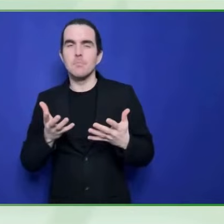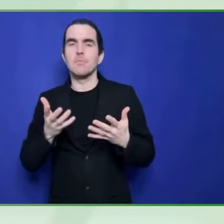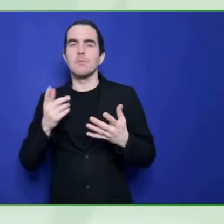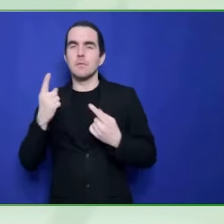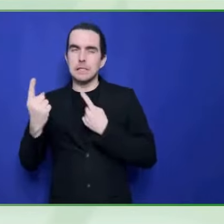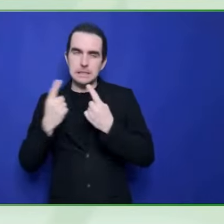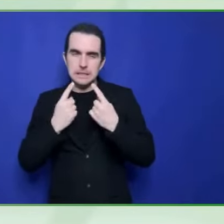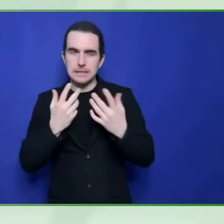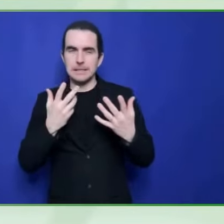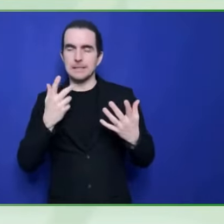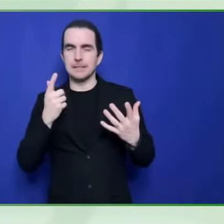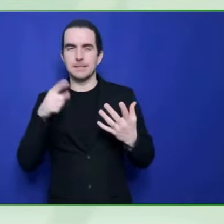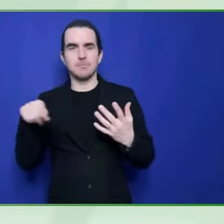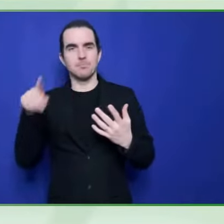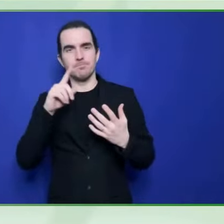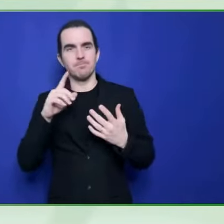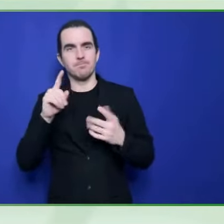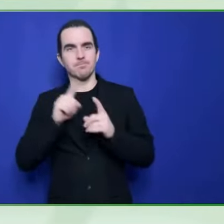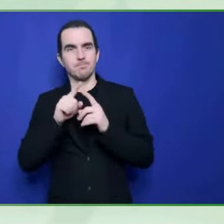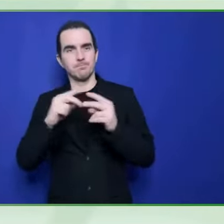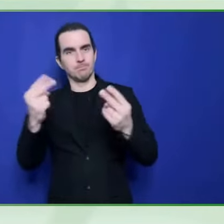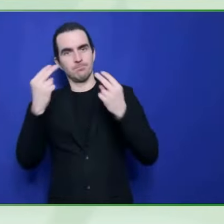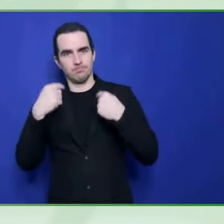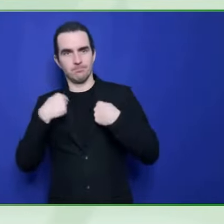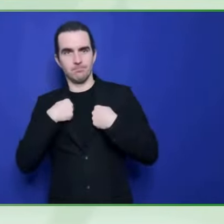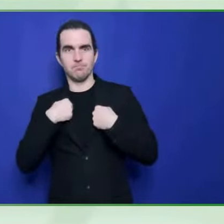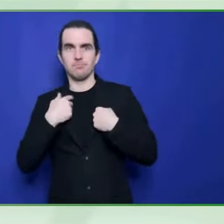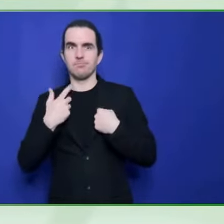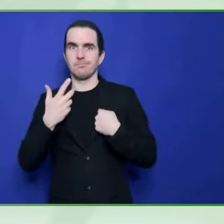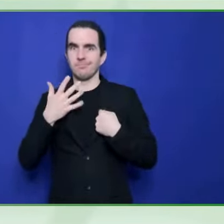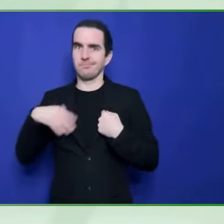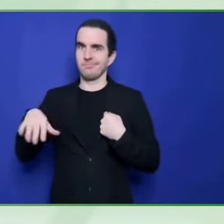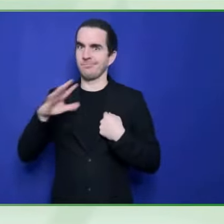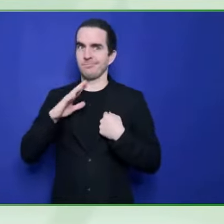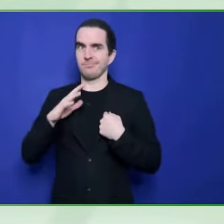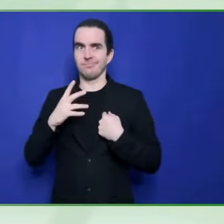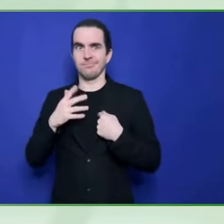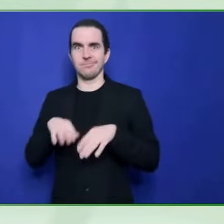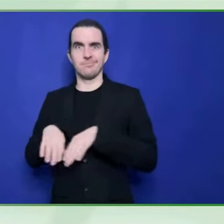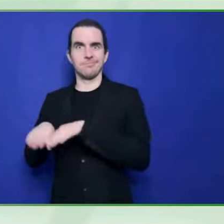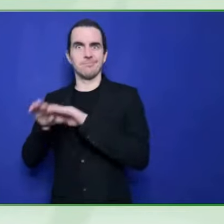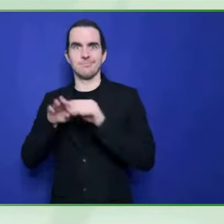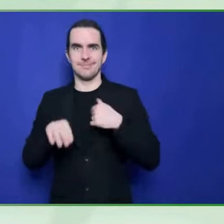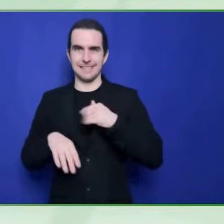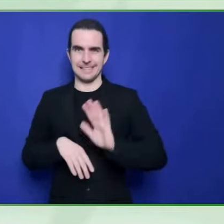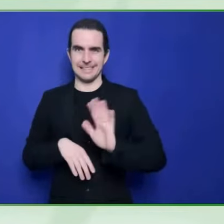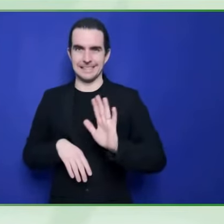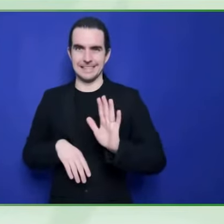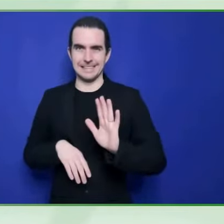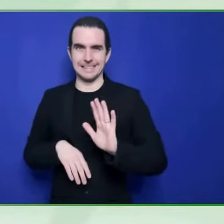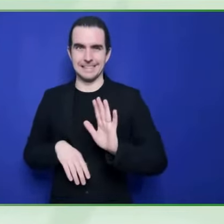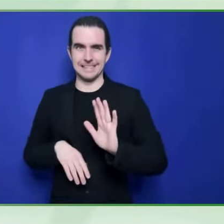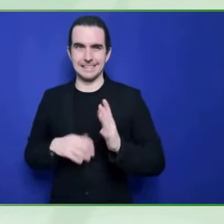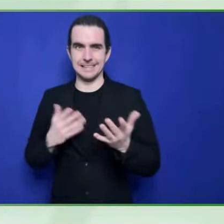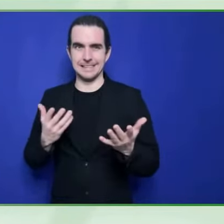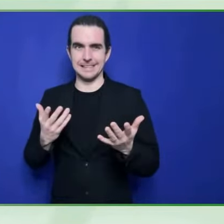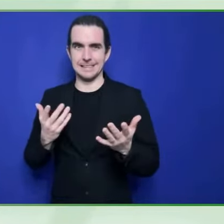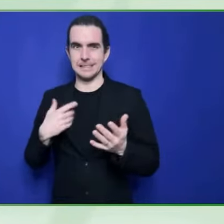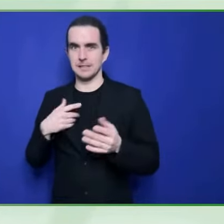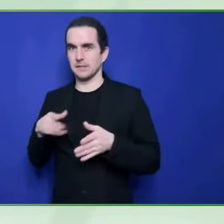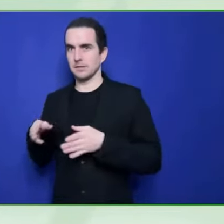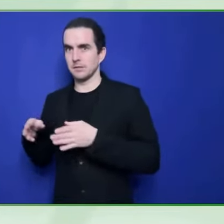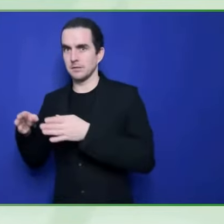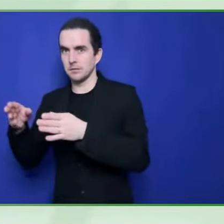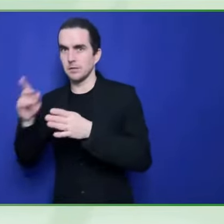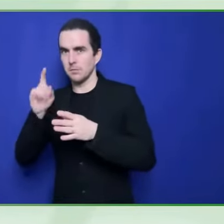be exemplified in the data. So a little bit about Access Map. In 2014, we just put together all